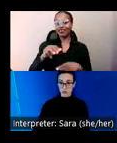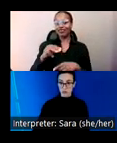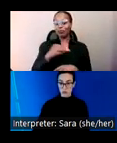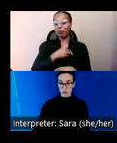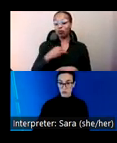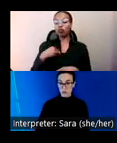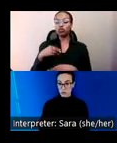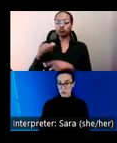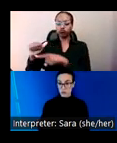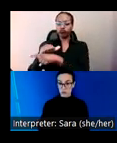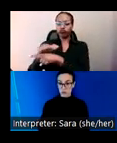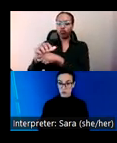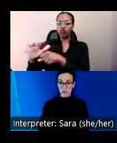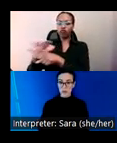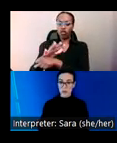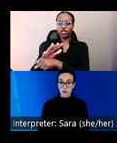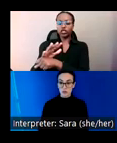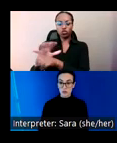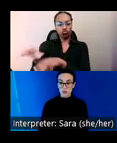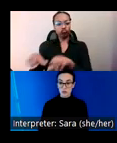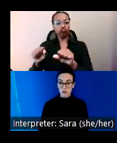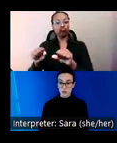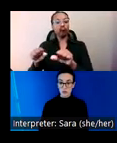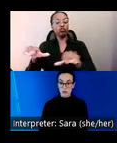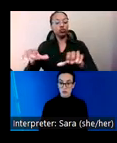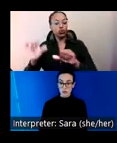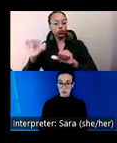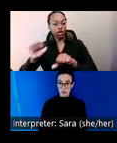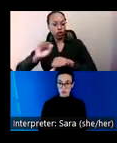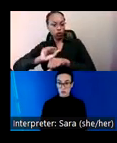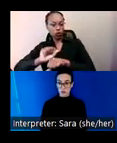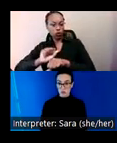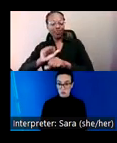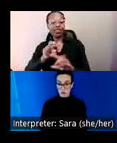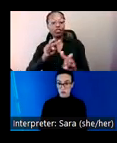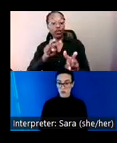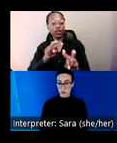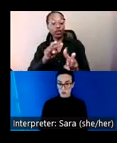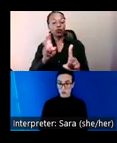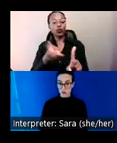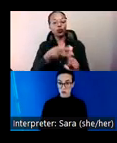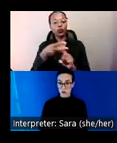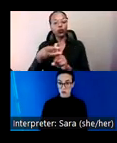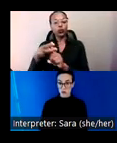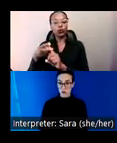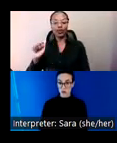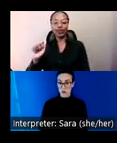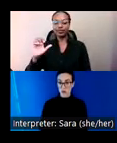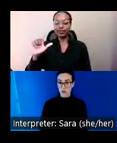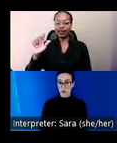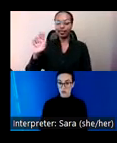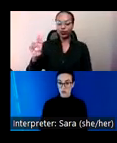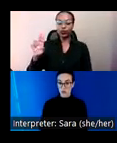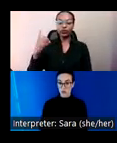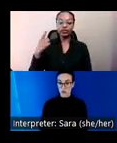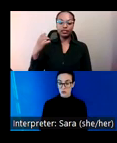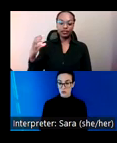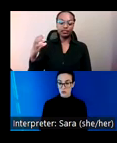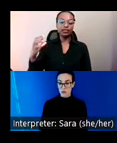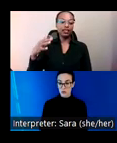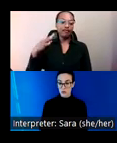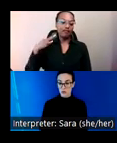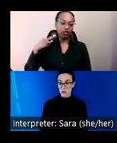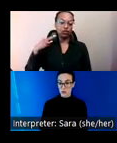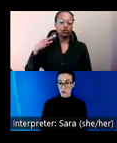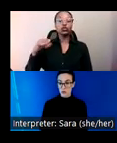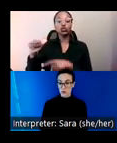Watch. And looking ahead, we are now recruiting ACLU DC volunteers to train and conduct Court Watch